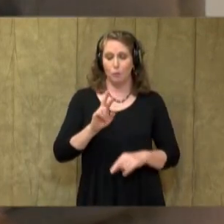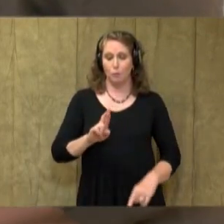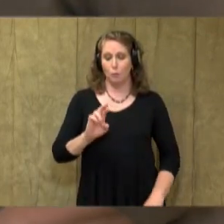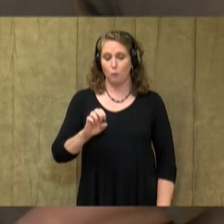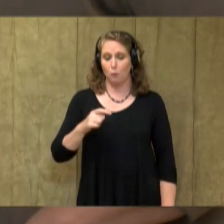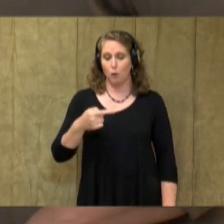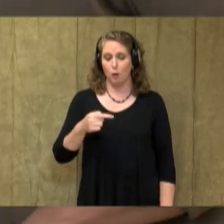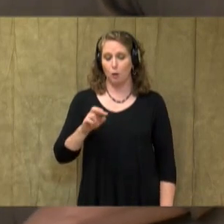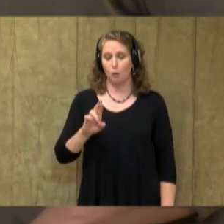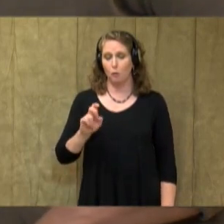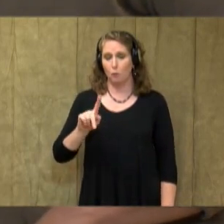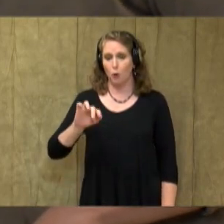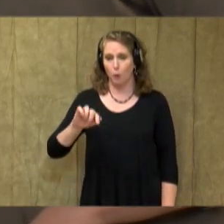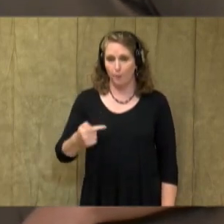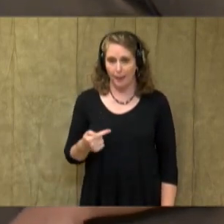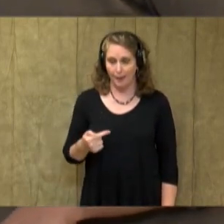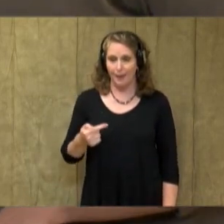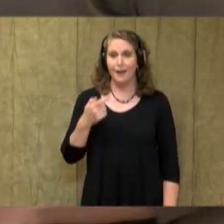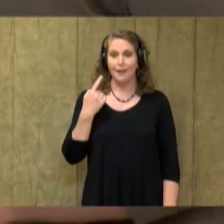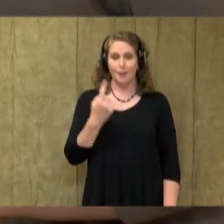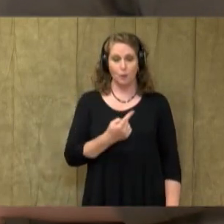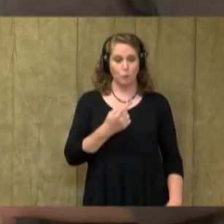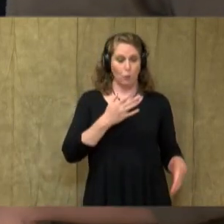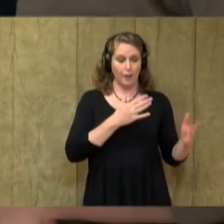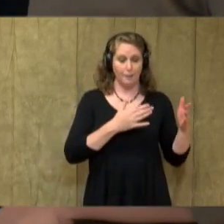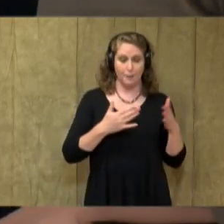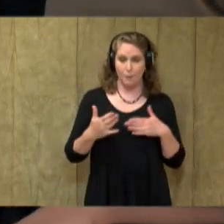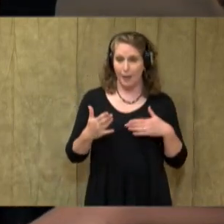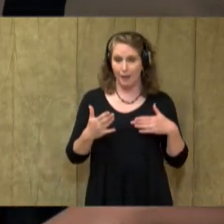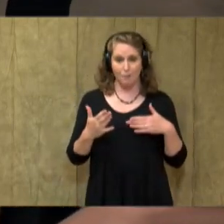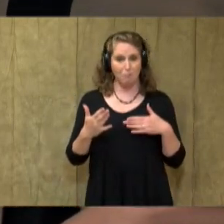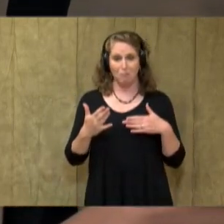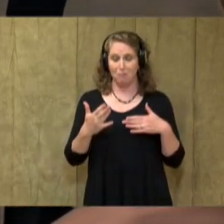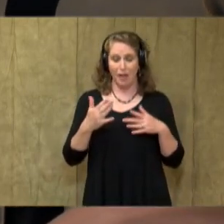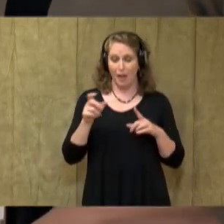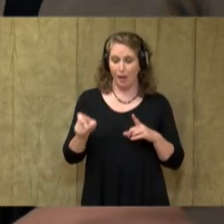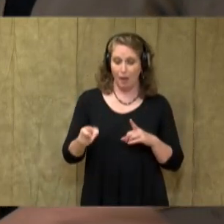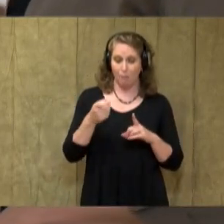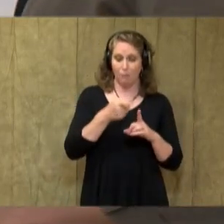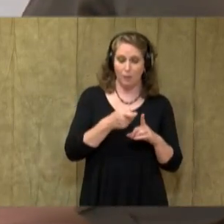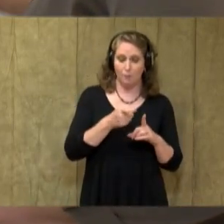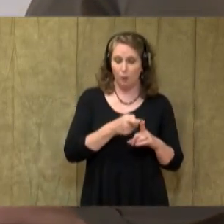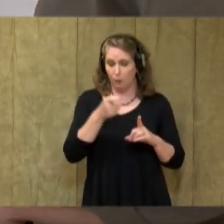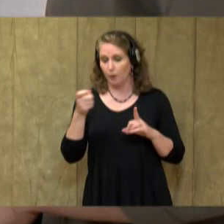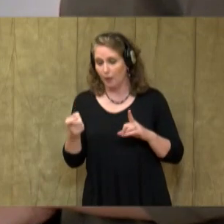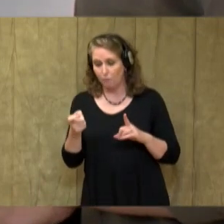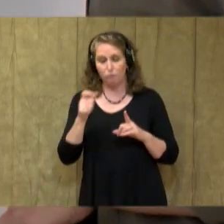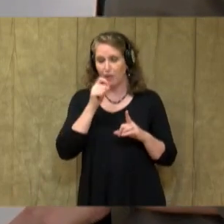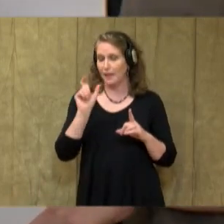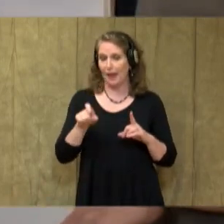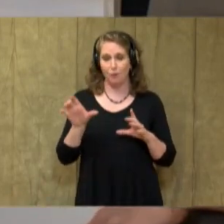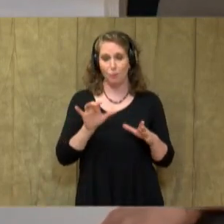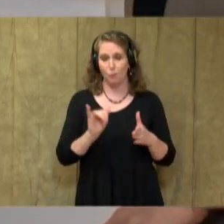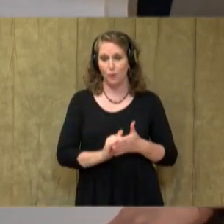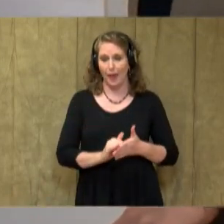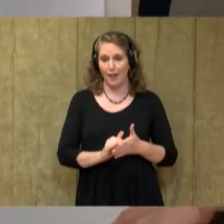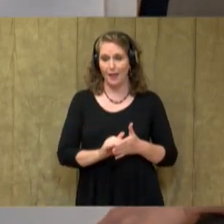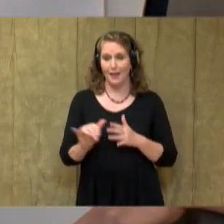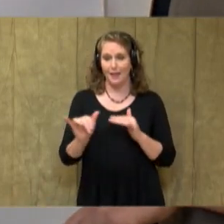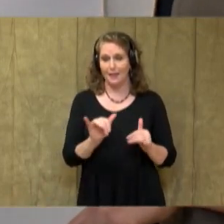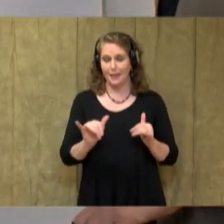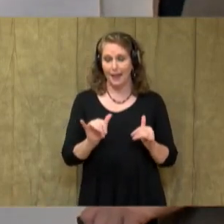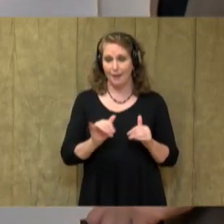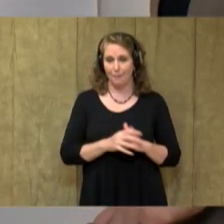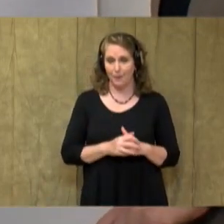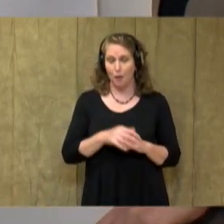this was one strategy we used to subtract, and we didn't have to do any regrouping with this problem. And that's the same with these two.